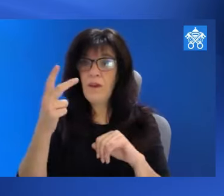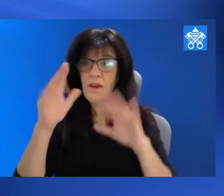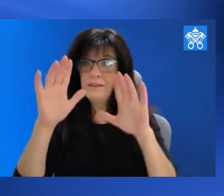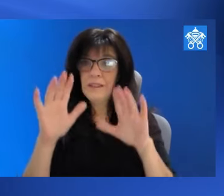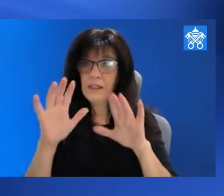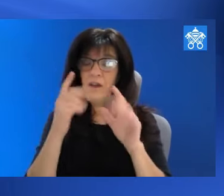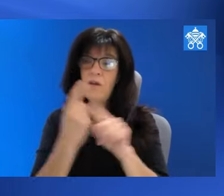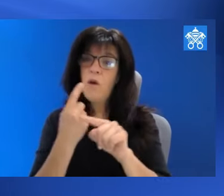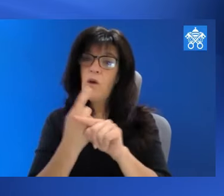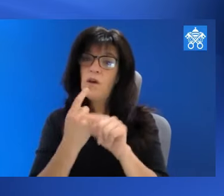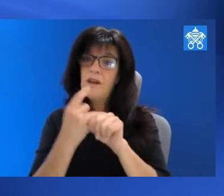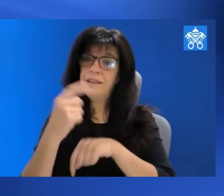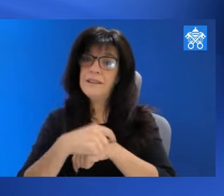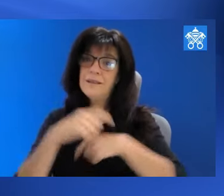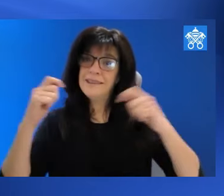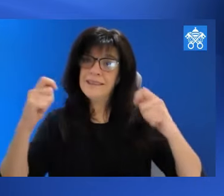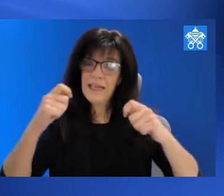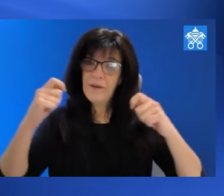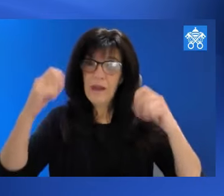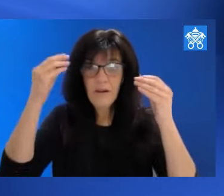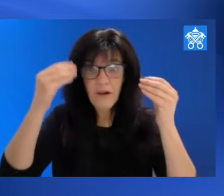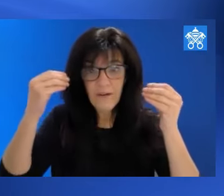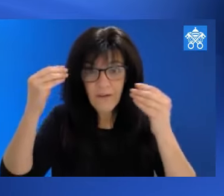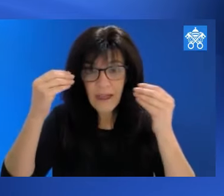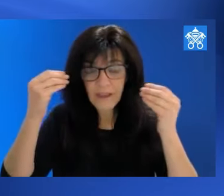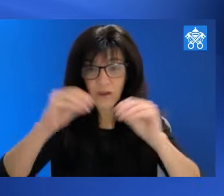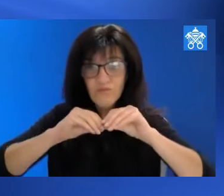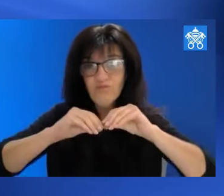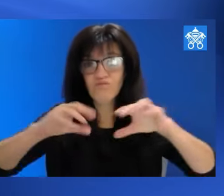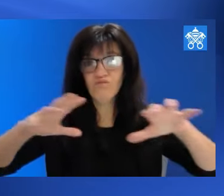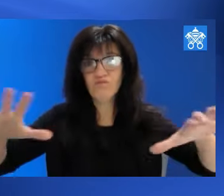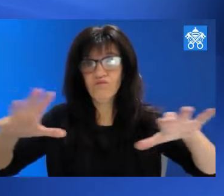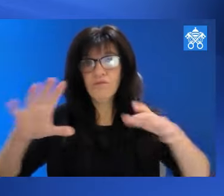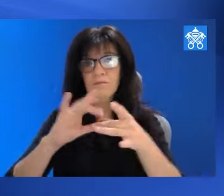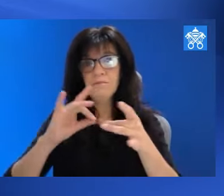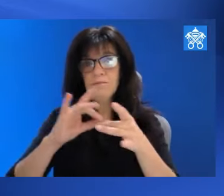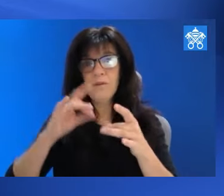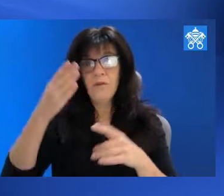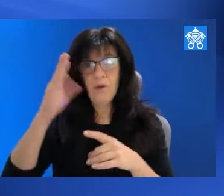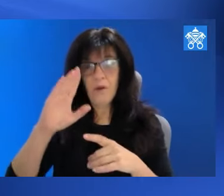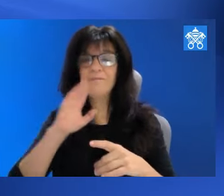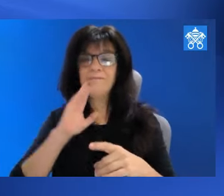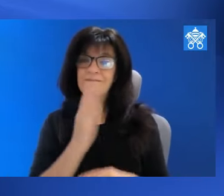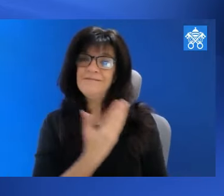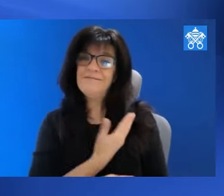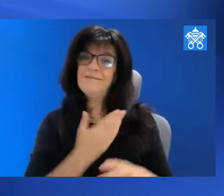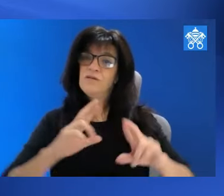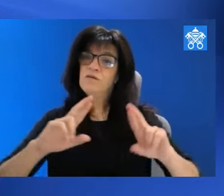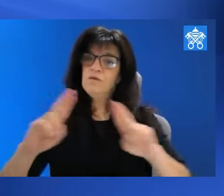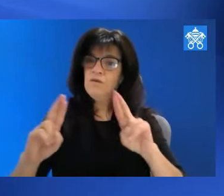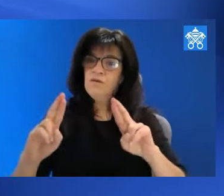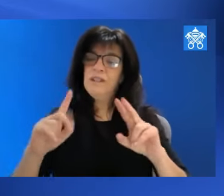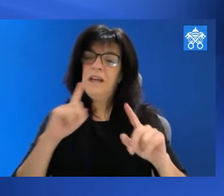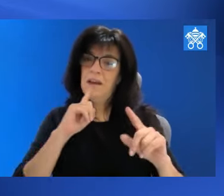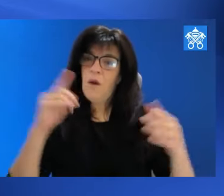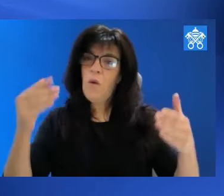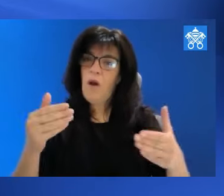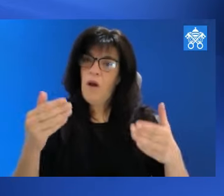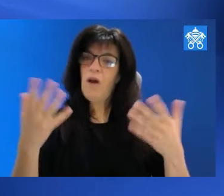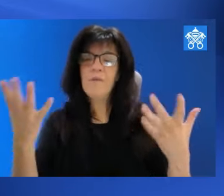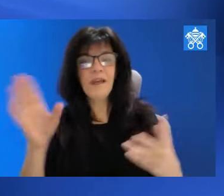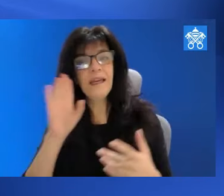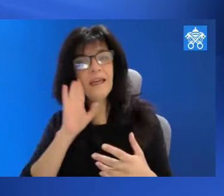and dissemination of the Word of God. And the Holy Father is ready, so we welcome him and we hear his message today and his